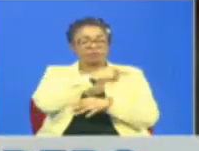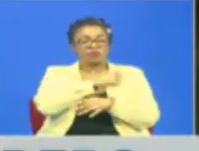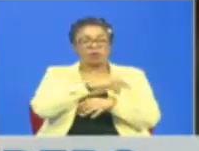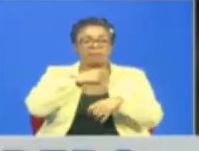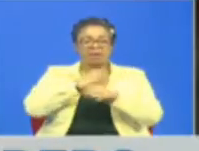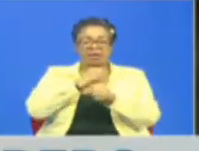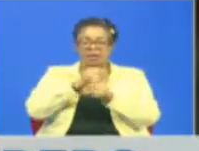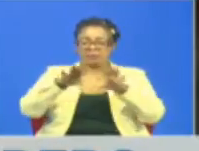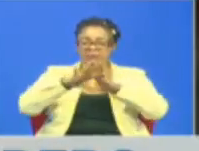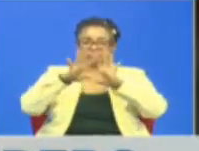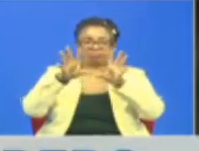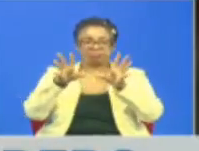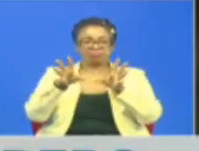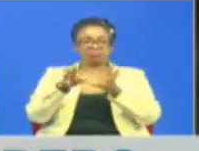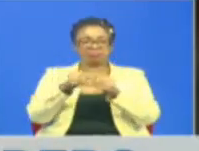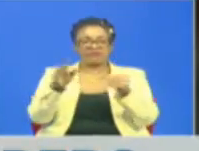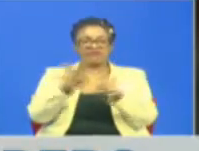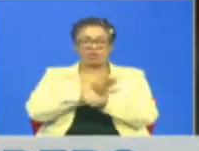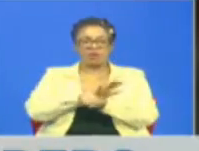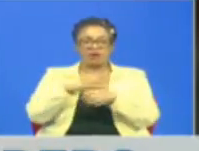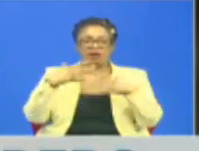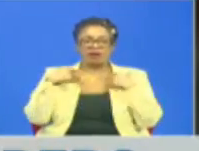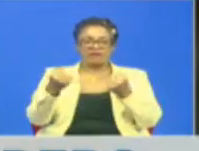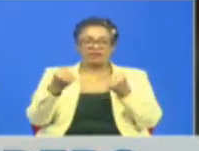number of full recoveries to